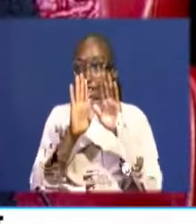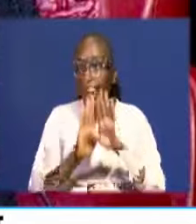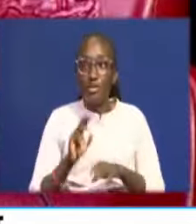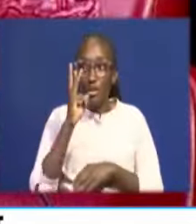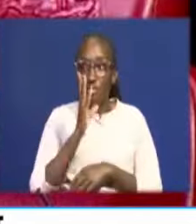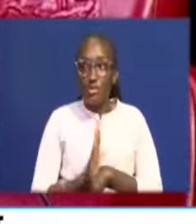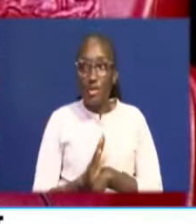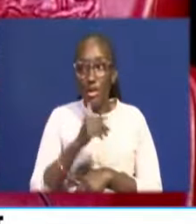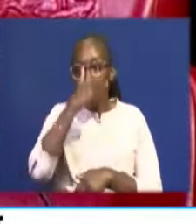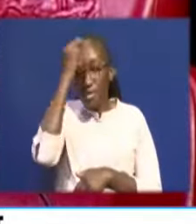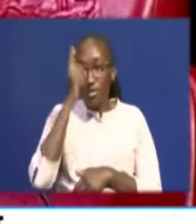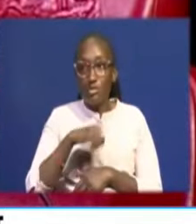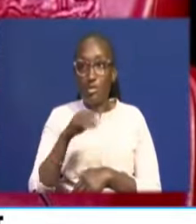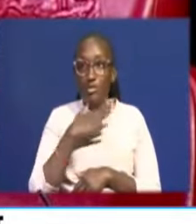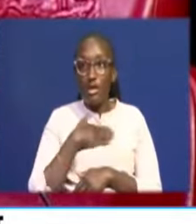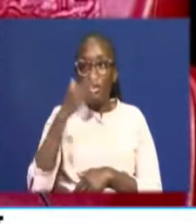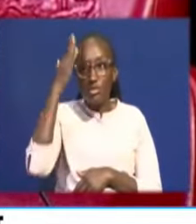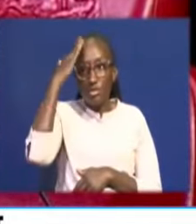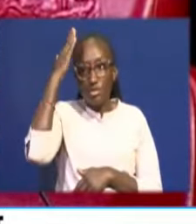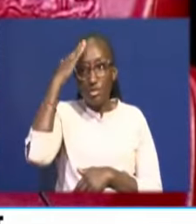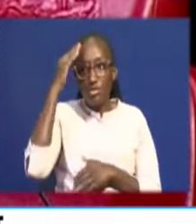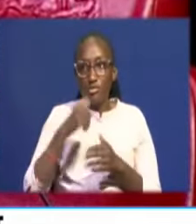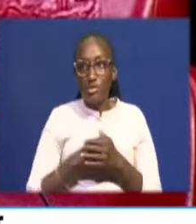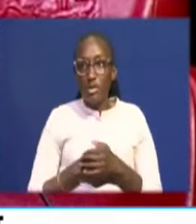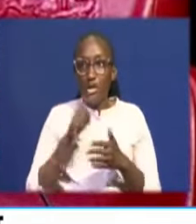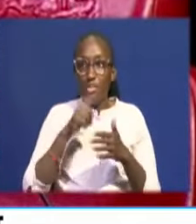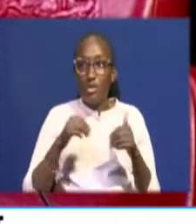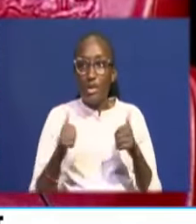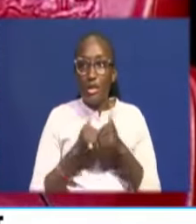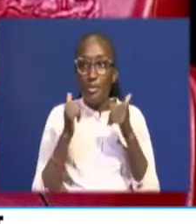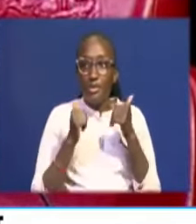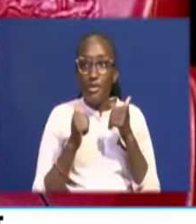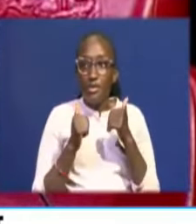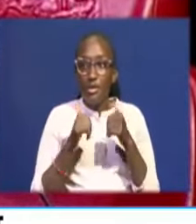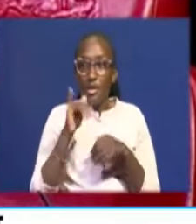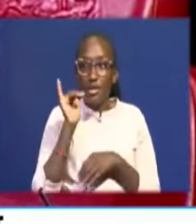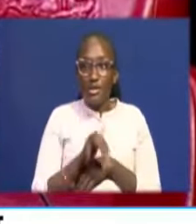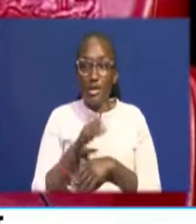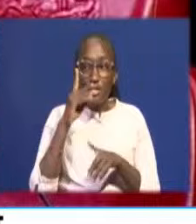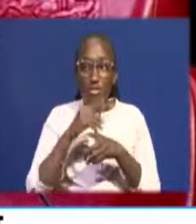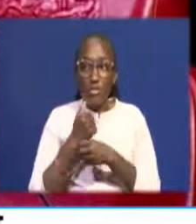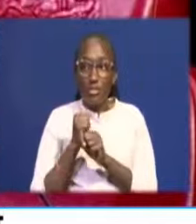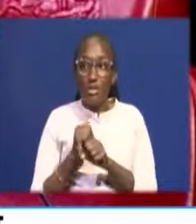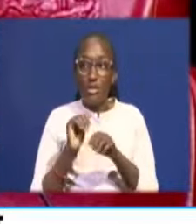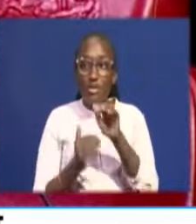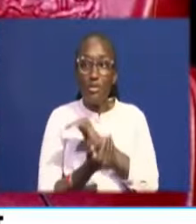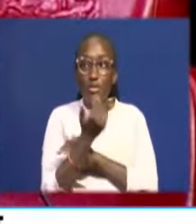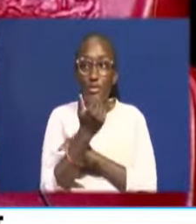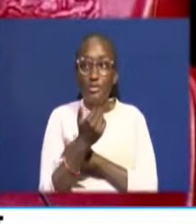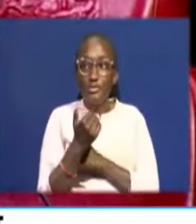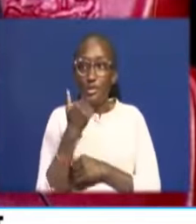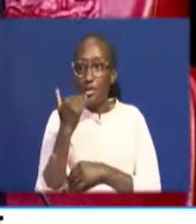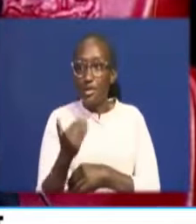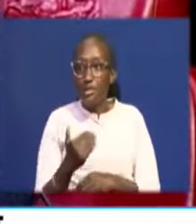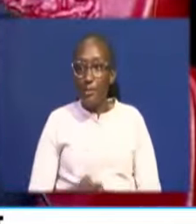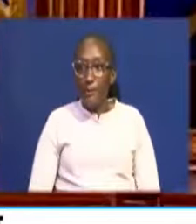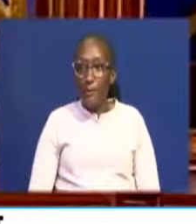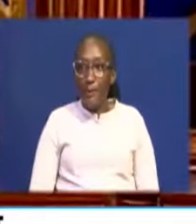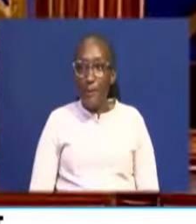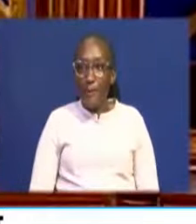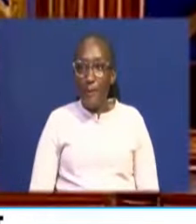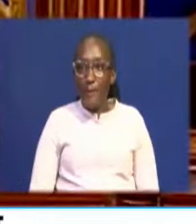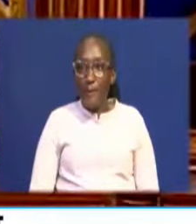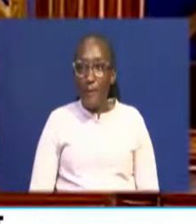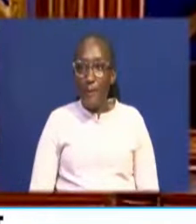witness, Mr. Speaker, because we really want to know what happened, Mr. Speaker. And I think that ruling you had made in the morning. I thank you. Okay, I